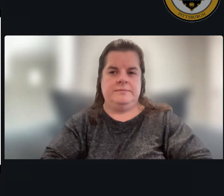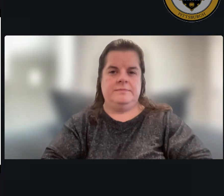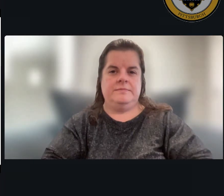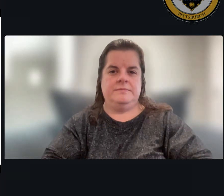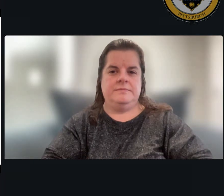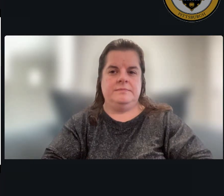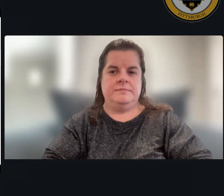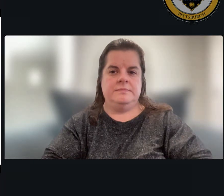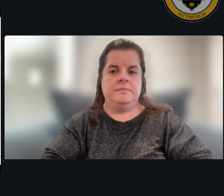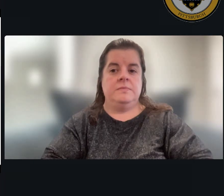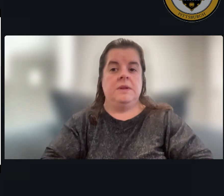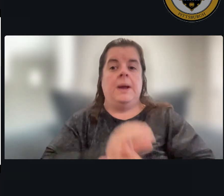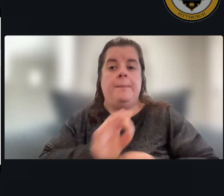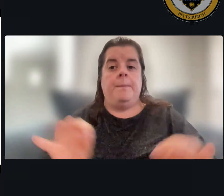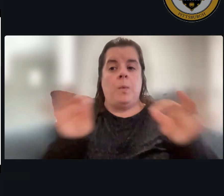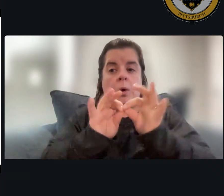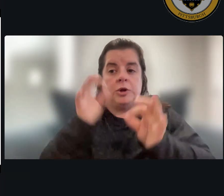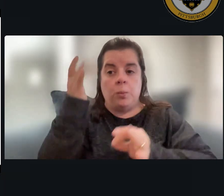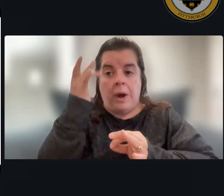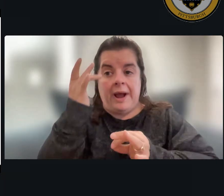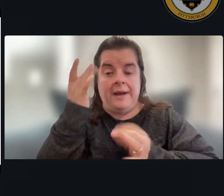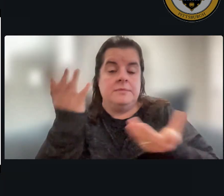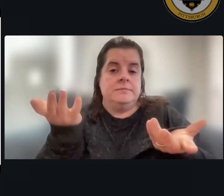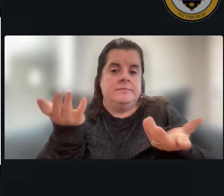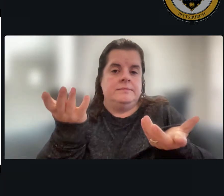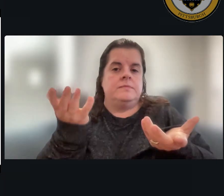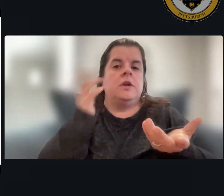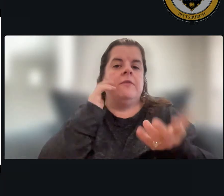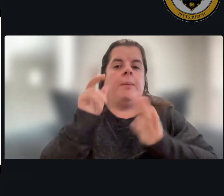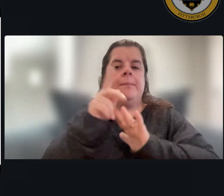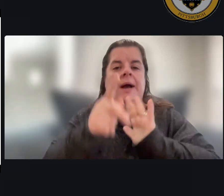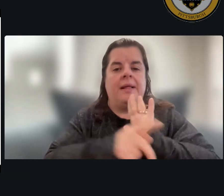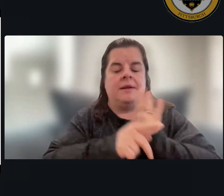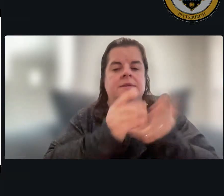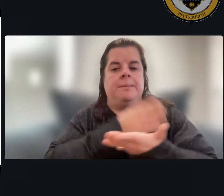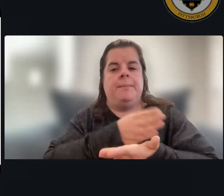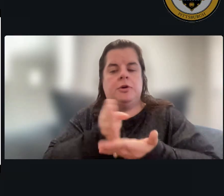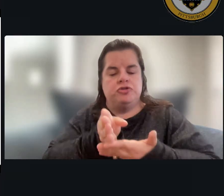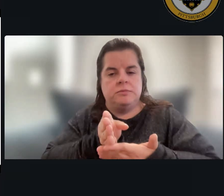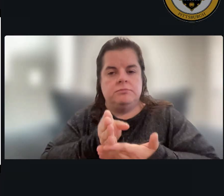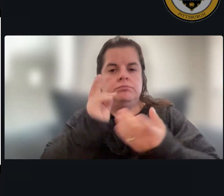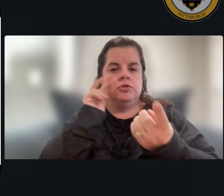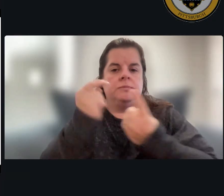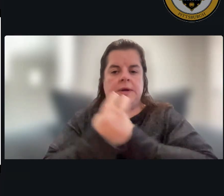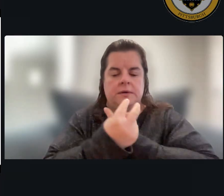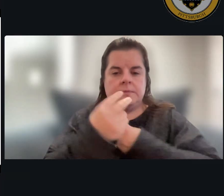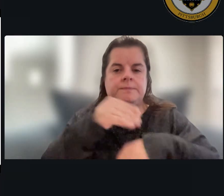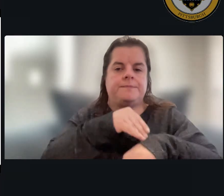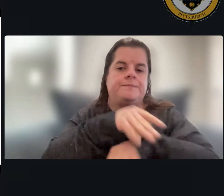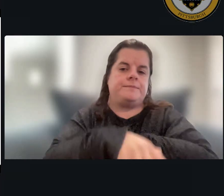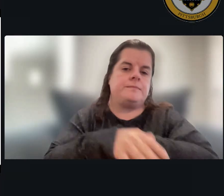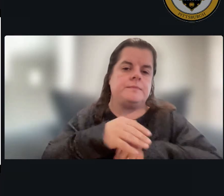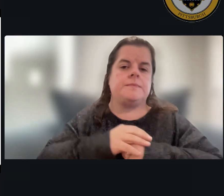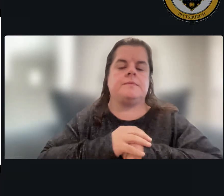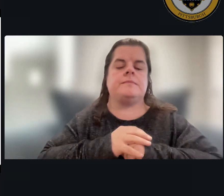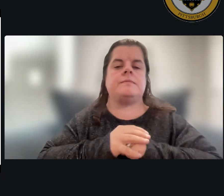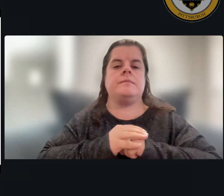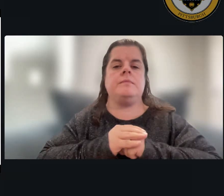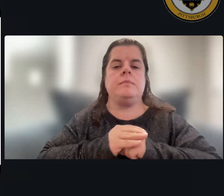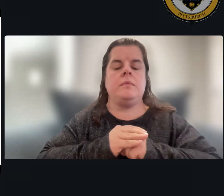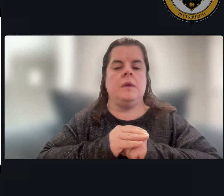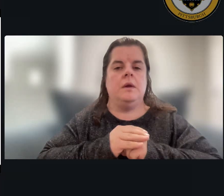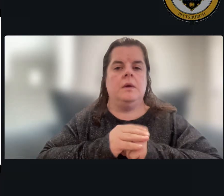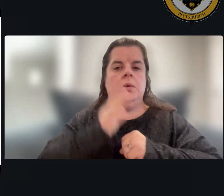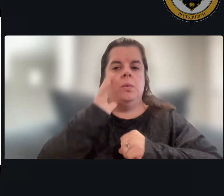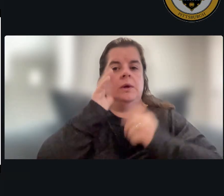Why does this matter to this body? Again, from a policy and budgetary implications perspective, we will be